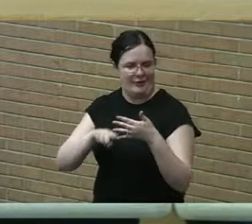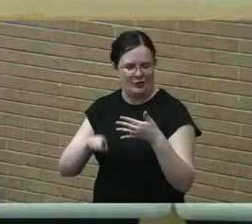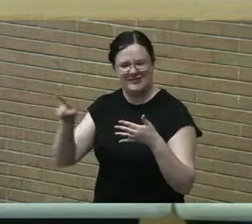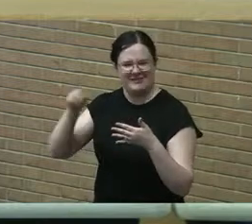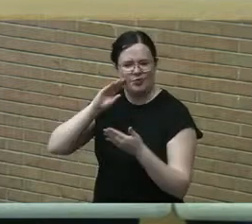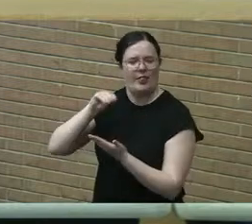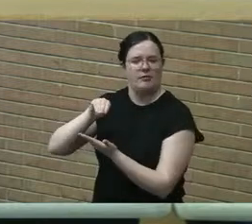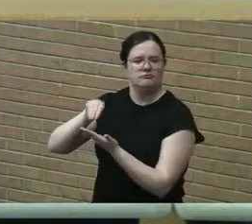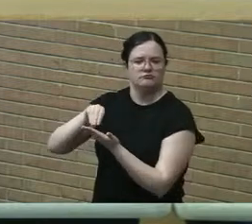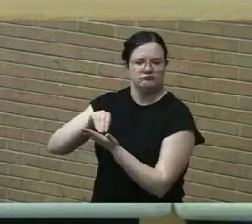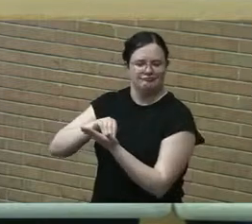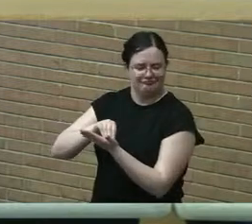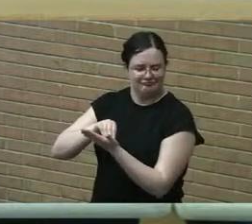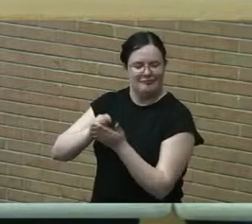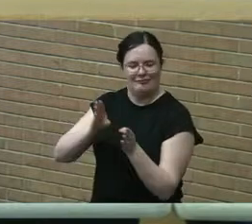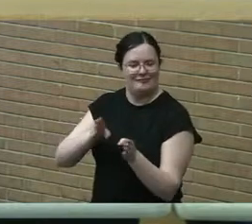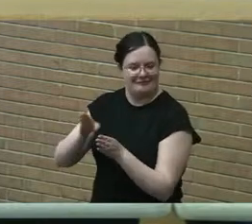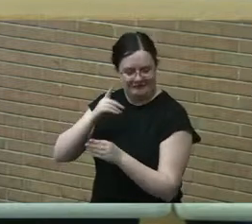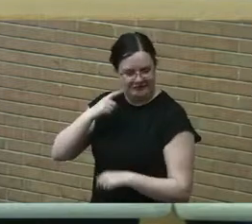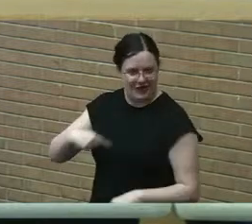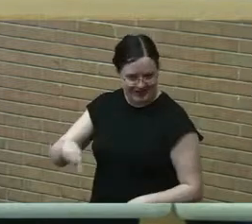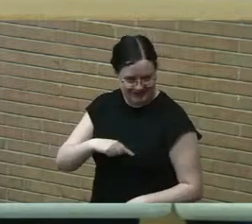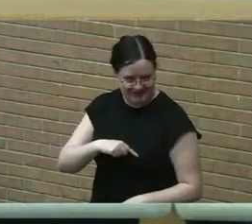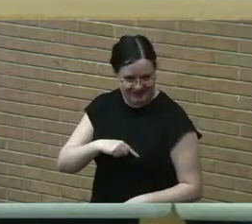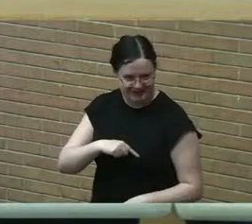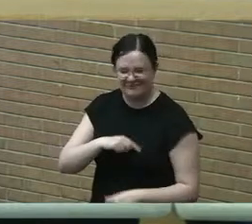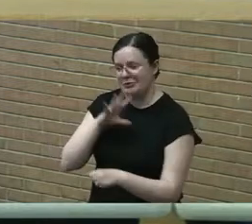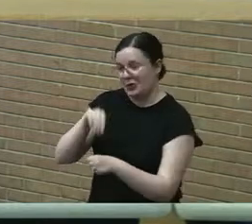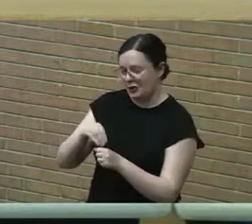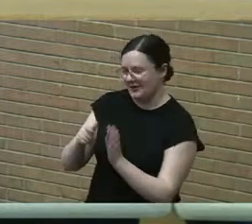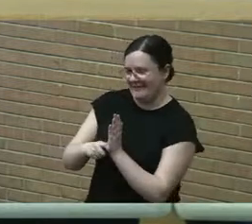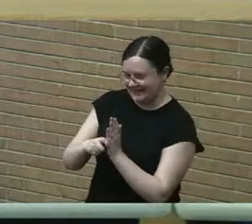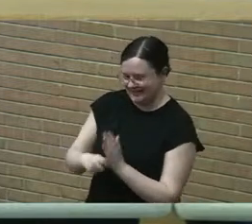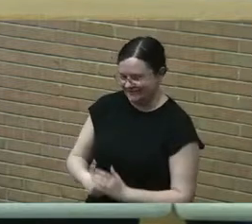itemize for us, including the magazine?